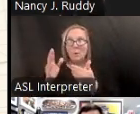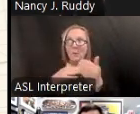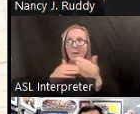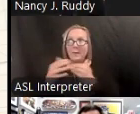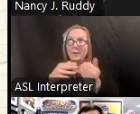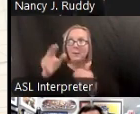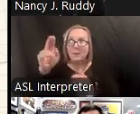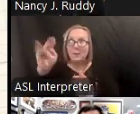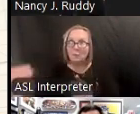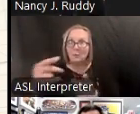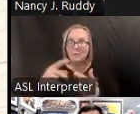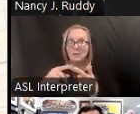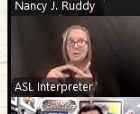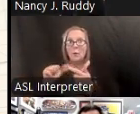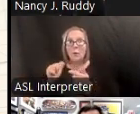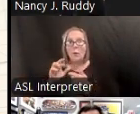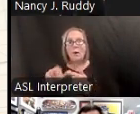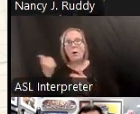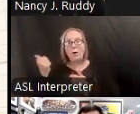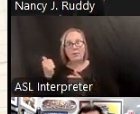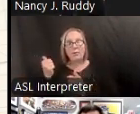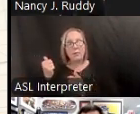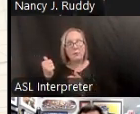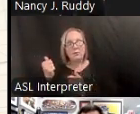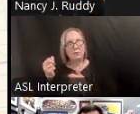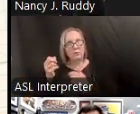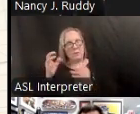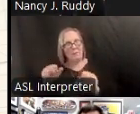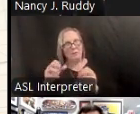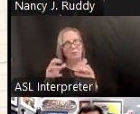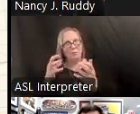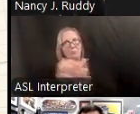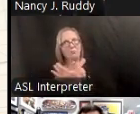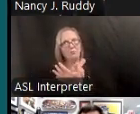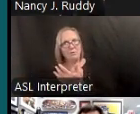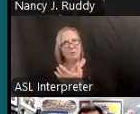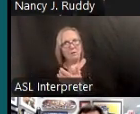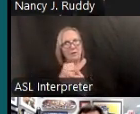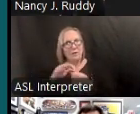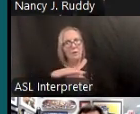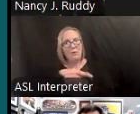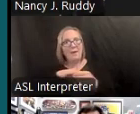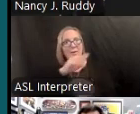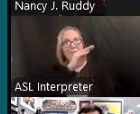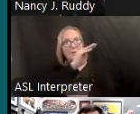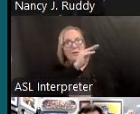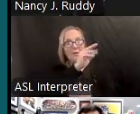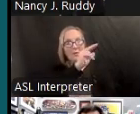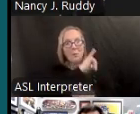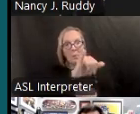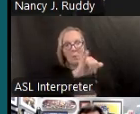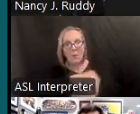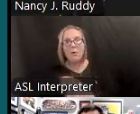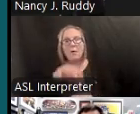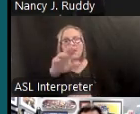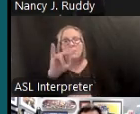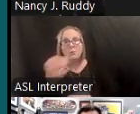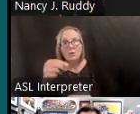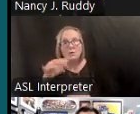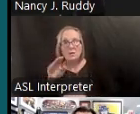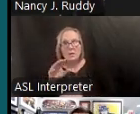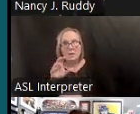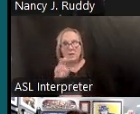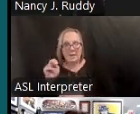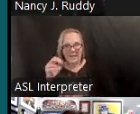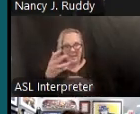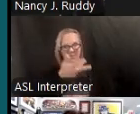efficiently connect the Avenir to the greater metropolitan area and beyond. The following is a section of our